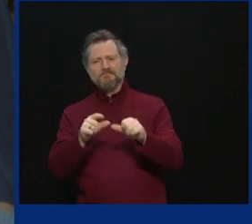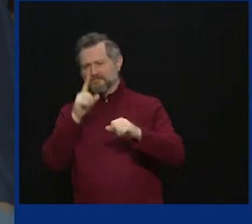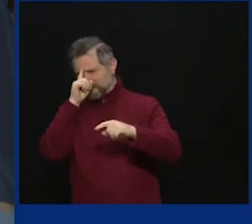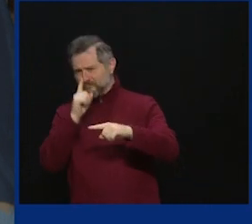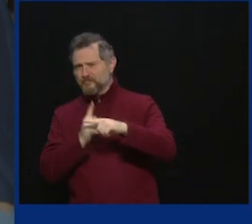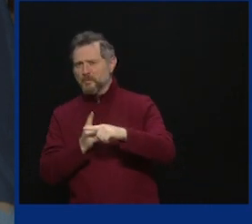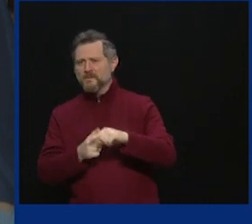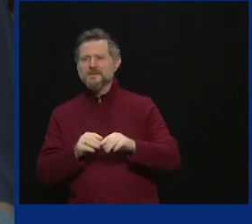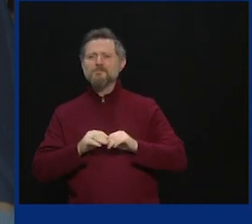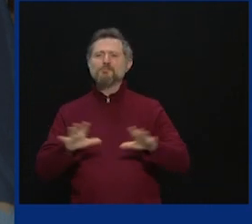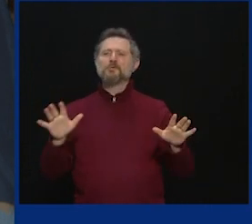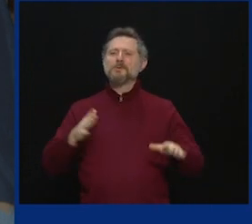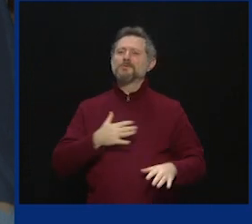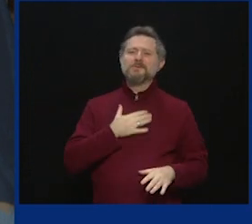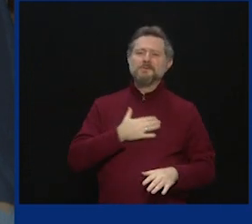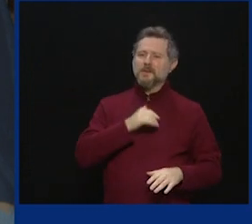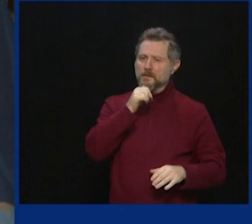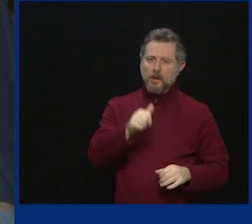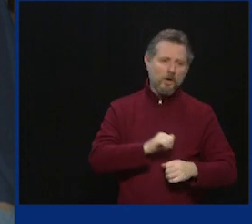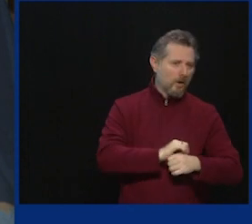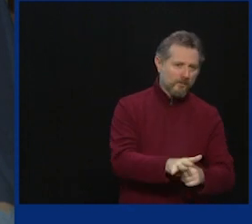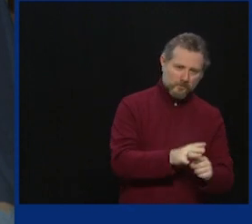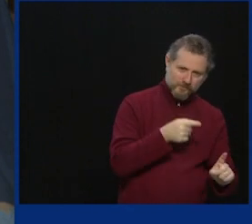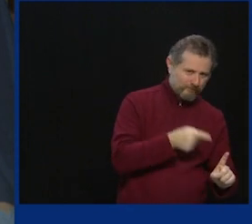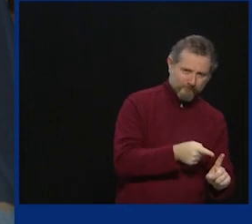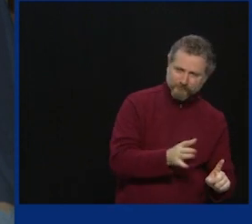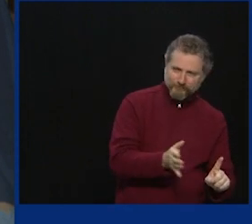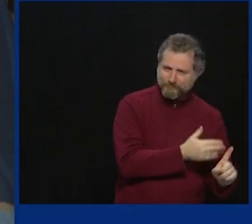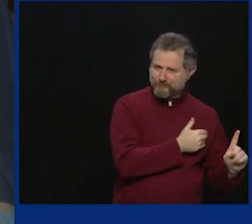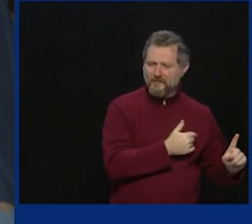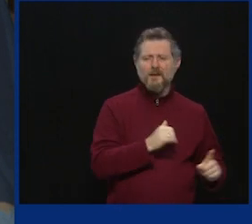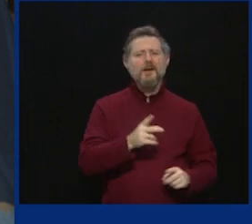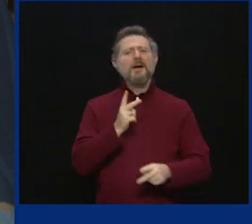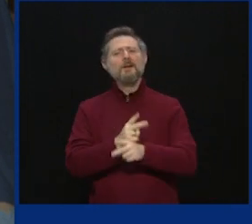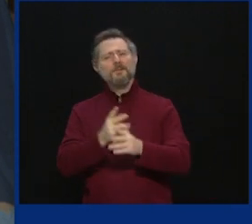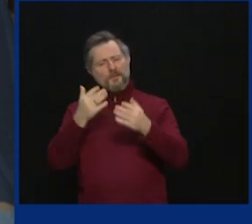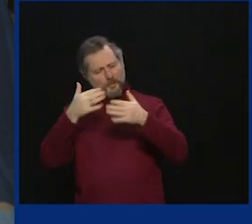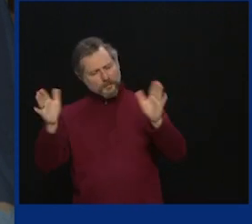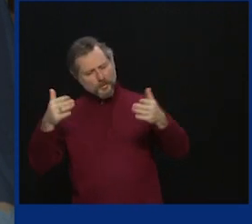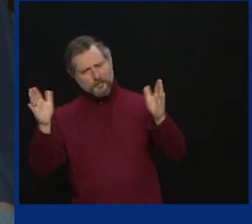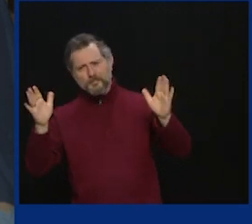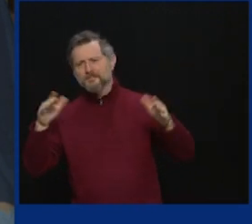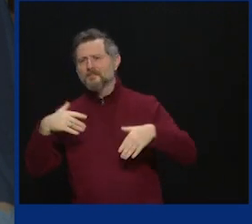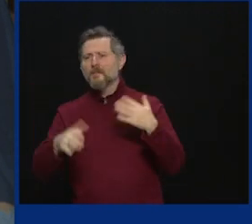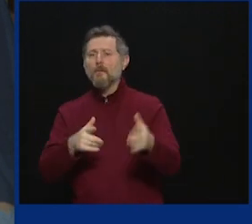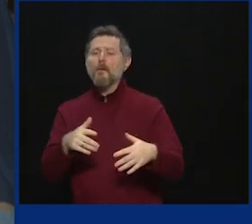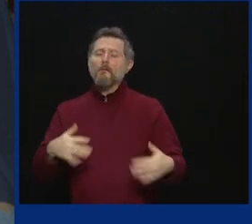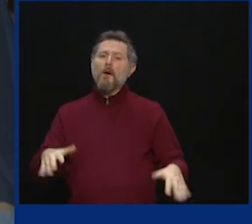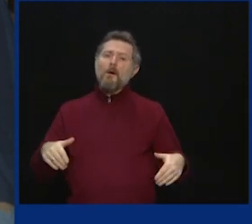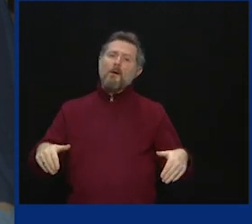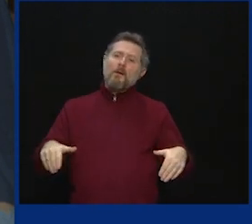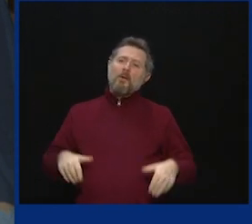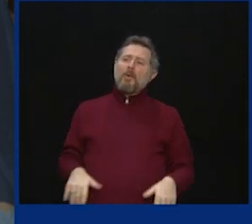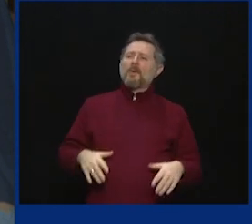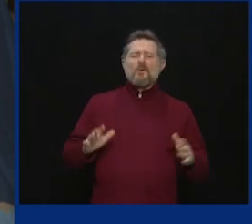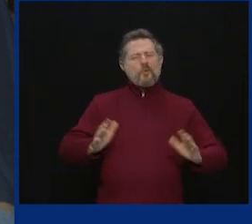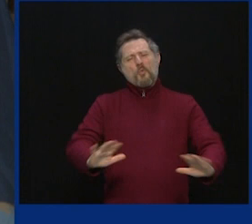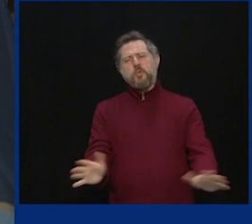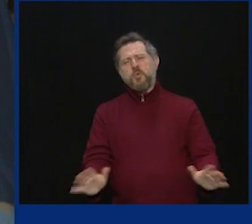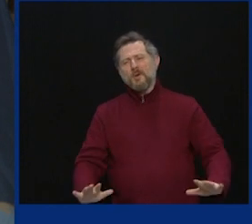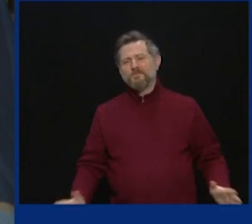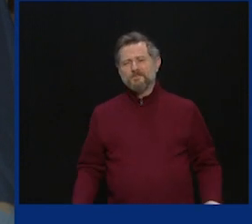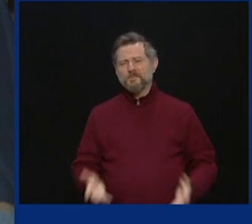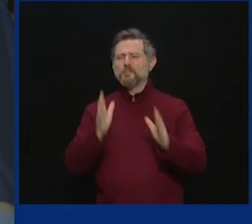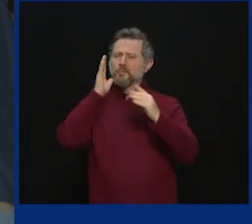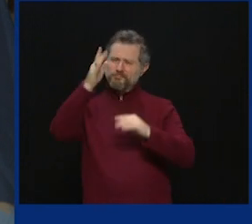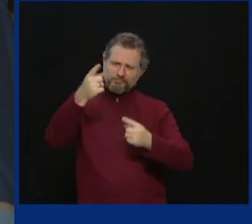COVID. We're going to keep things open. We're going to do the right things, but we'll not get complacent. We are going to get through this battle, my friends. We're smart.